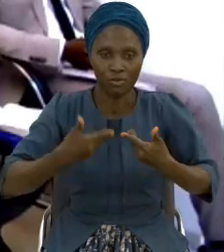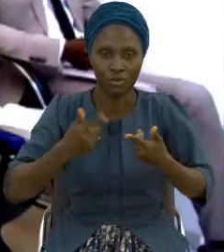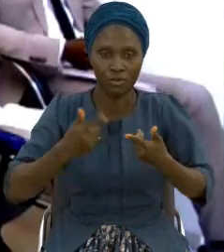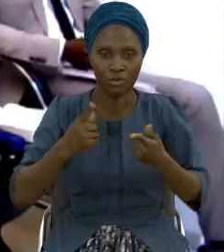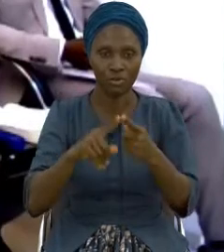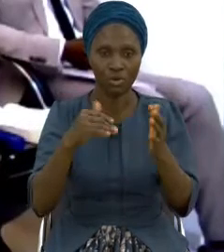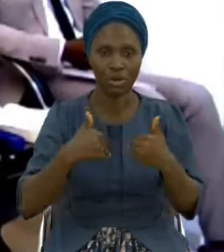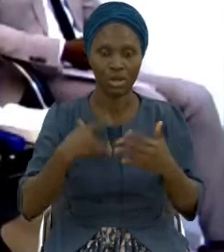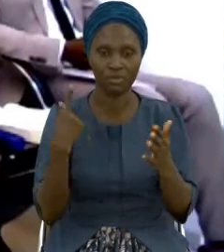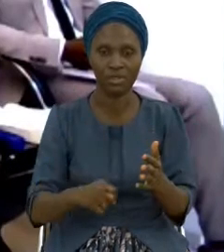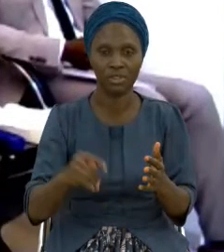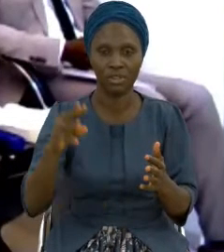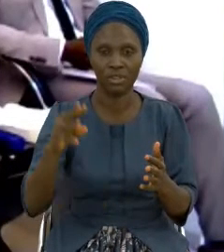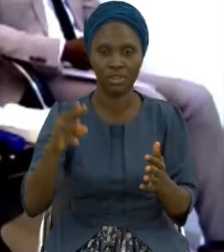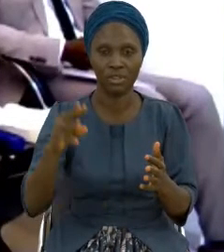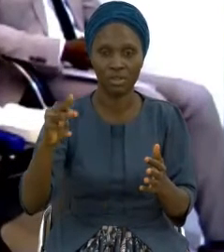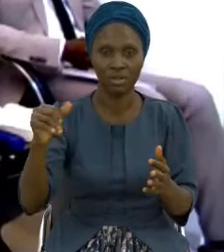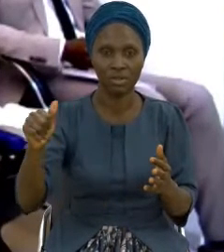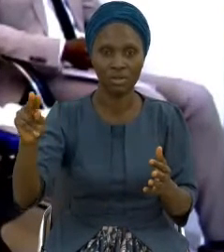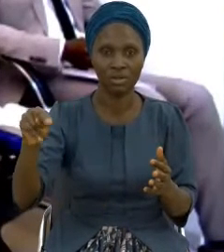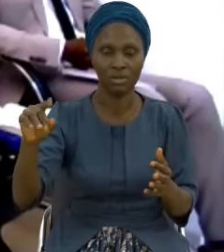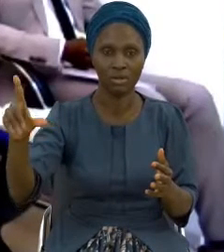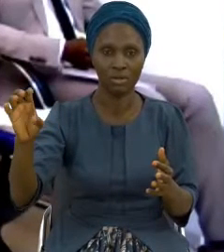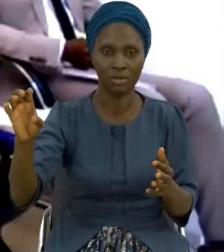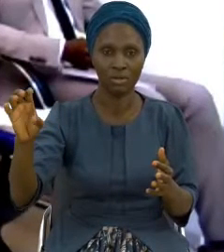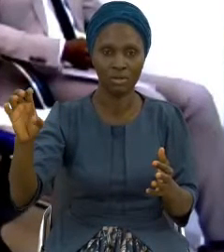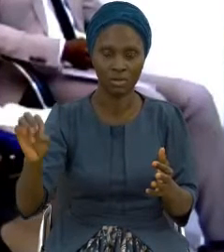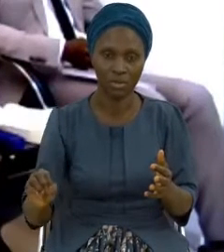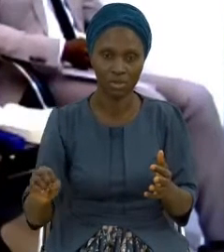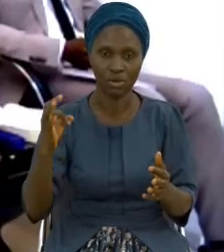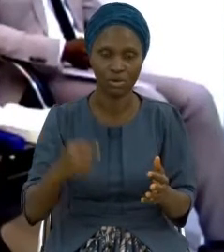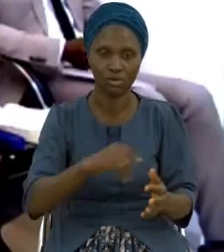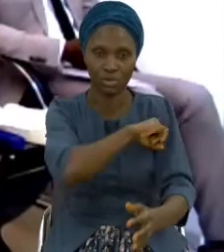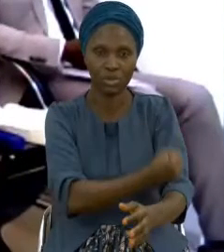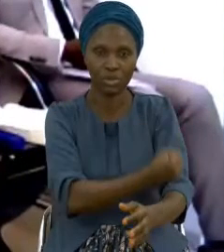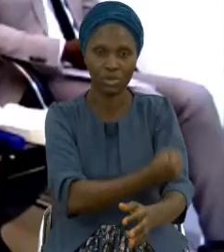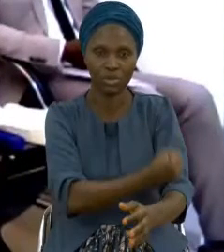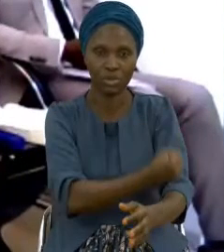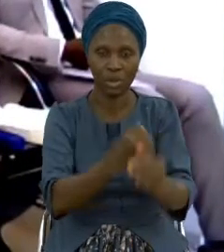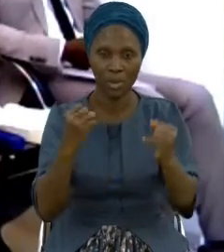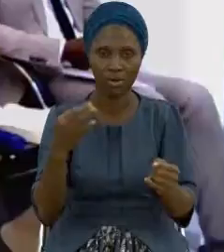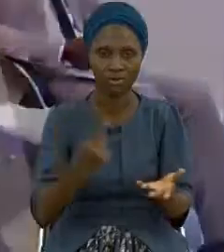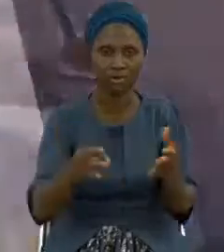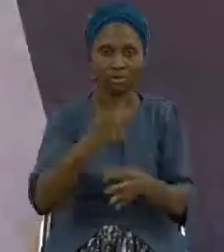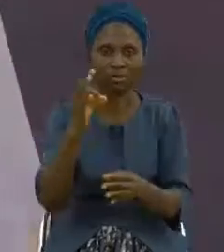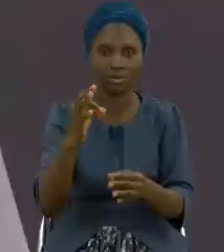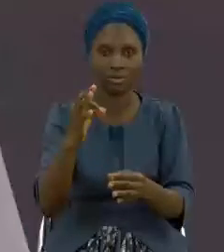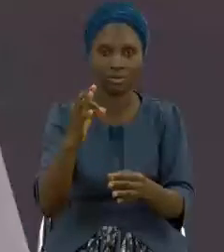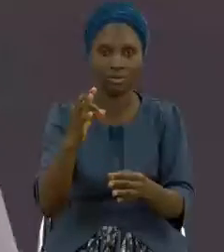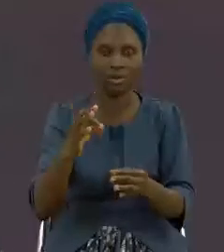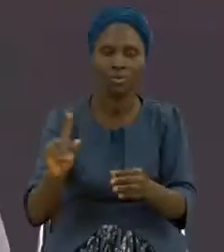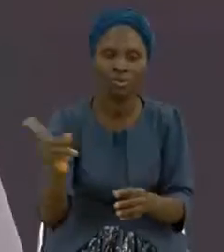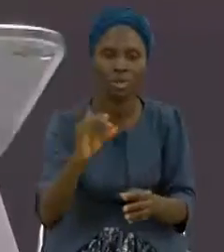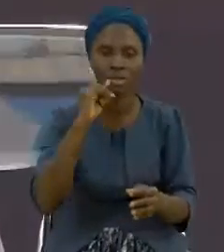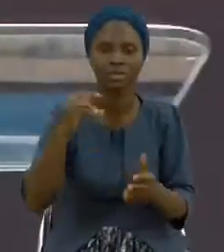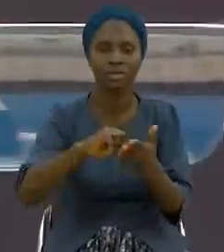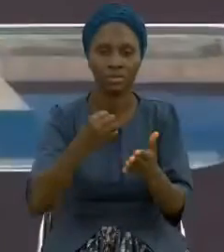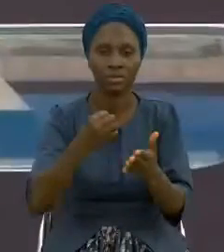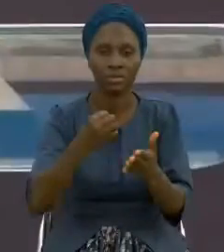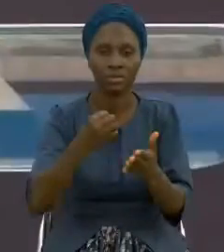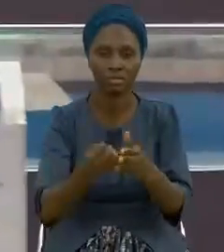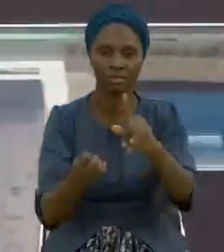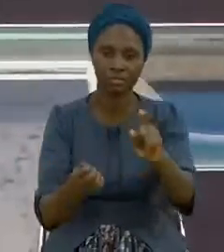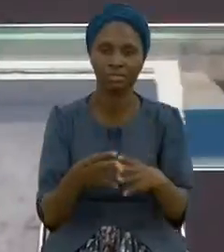the Holy Ghost, where is the evidence? A cockroach makes you